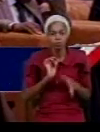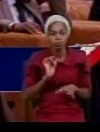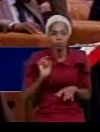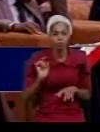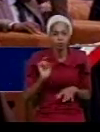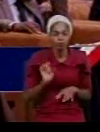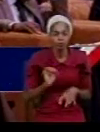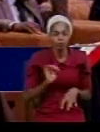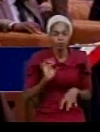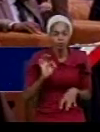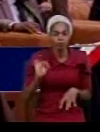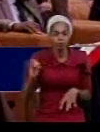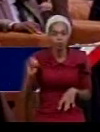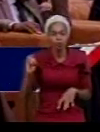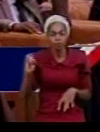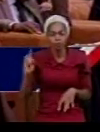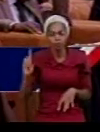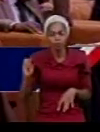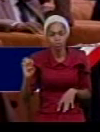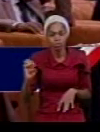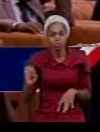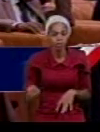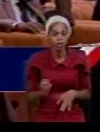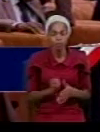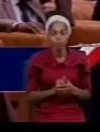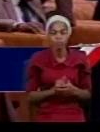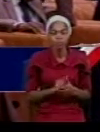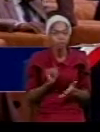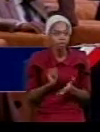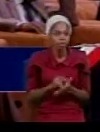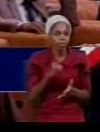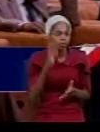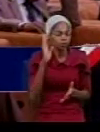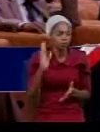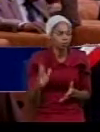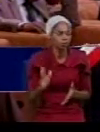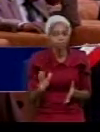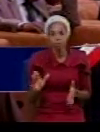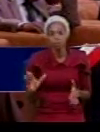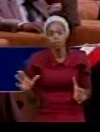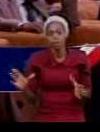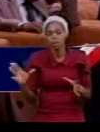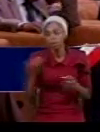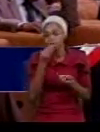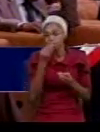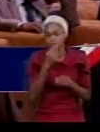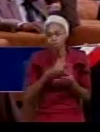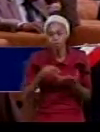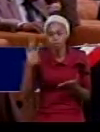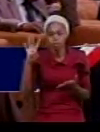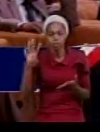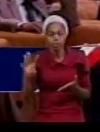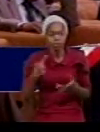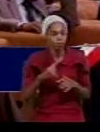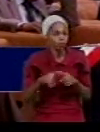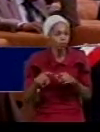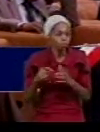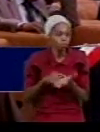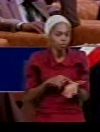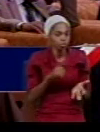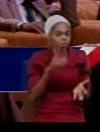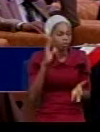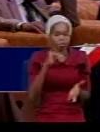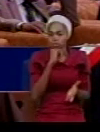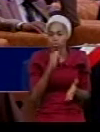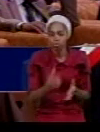the cord, among the beasts that shall ye eat. In verse 4, nevertheless, this shall ye not eat